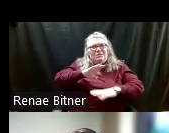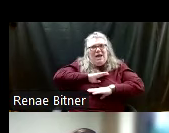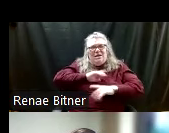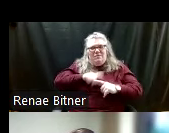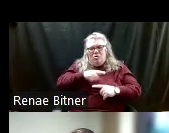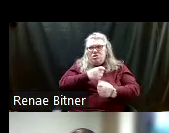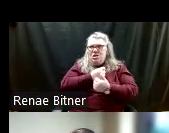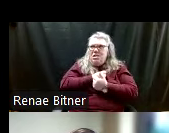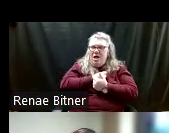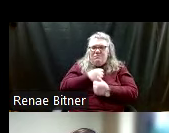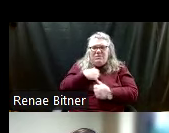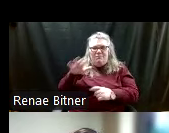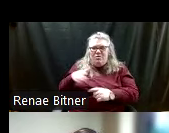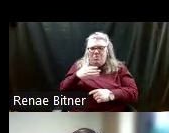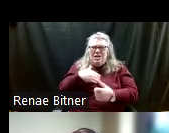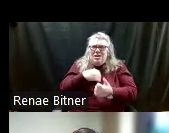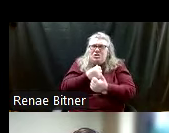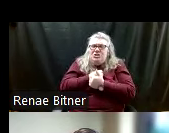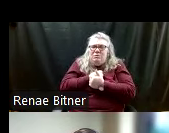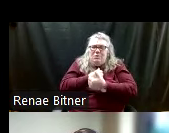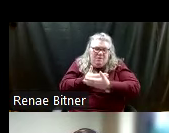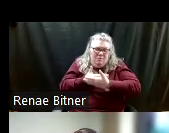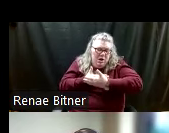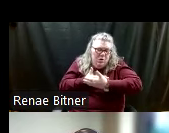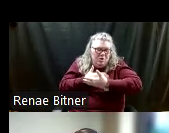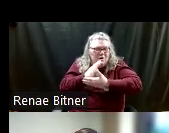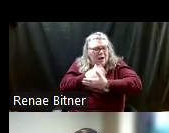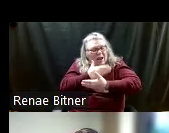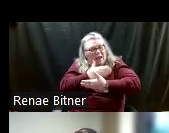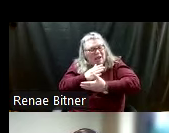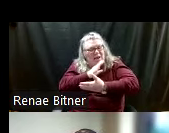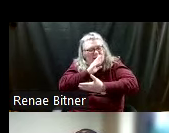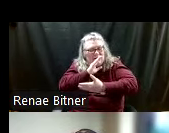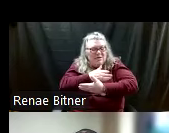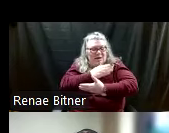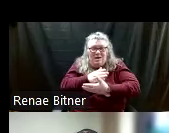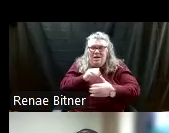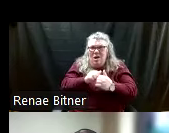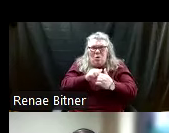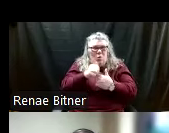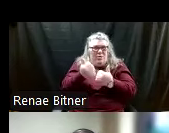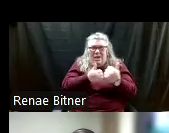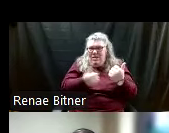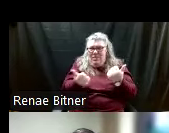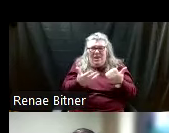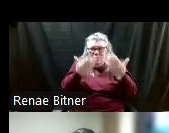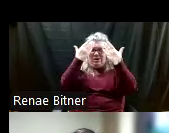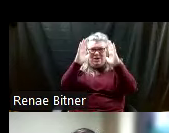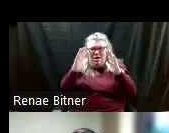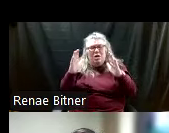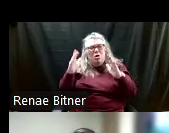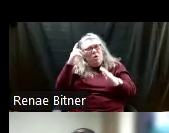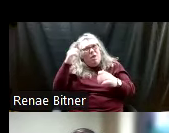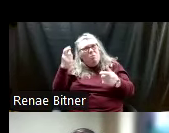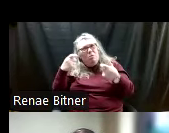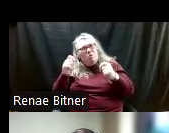just loved to have it around. She'd love it when I'd hold her and sing. And so we decided with all the unknowns, at the very least, we'd like to try to be